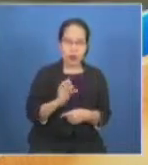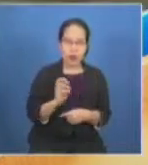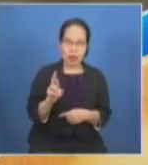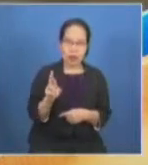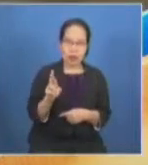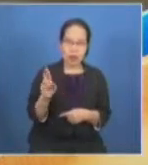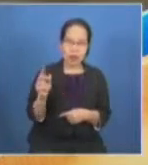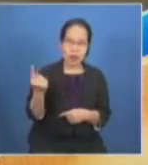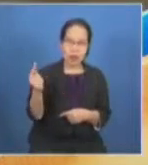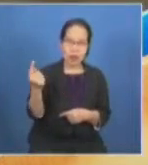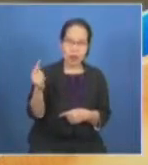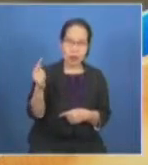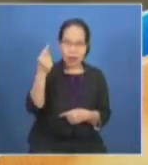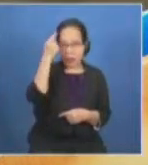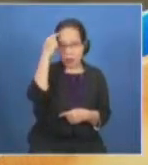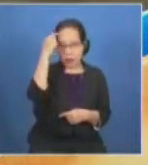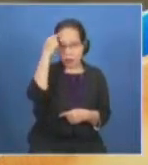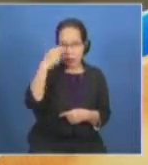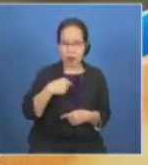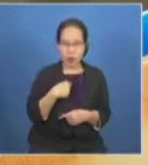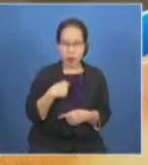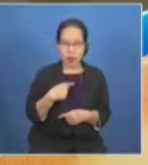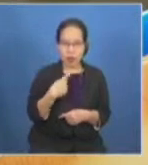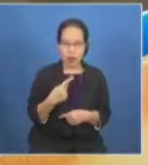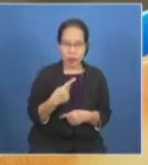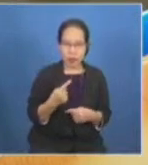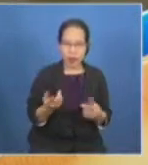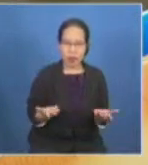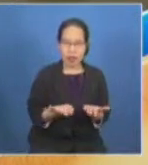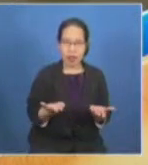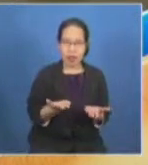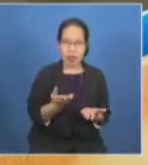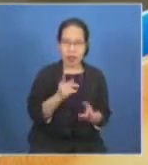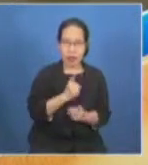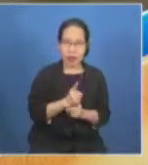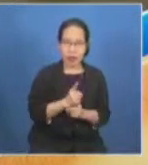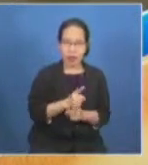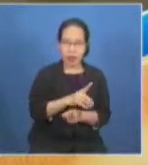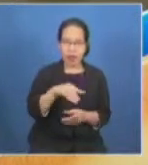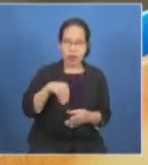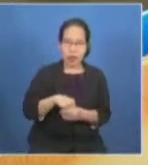restroom, I had this realization that the church that my husband joined was true,